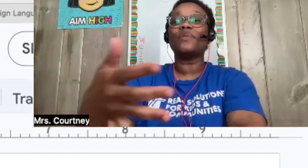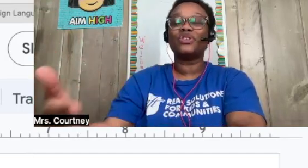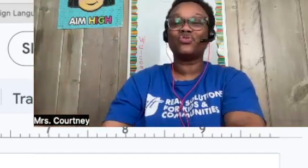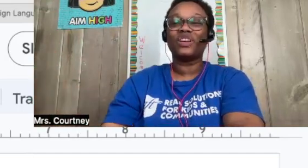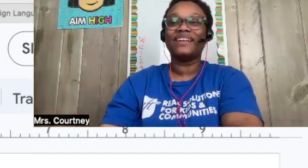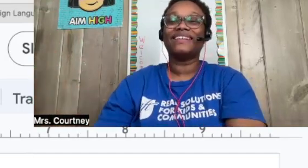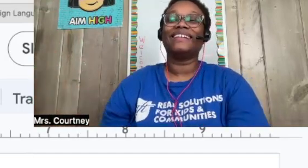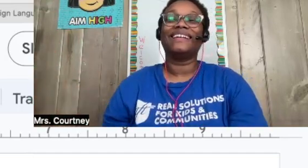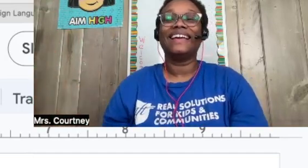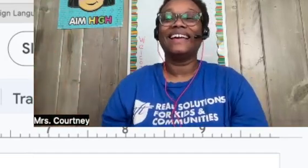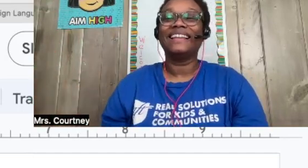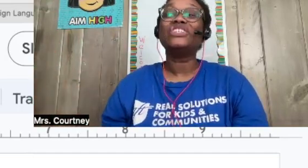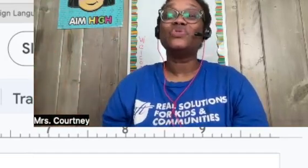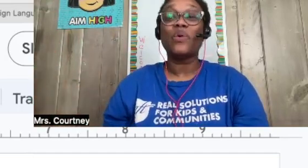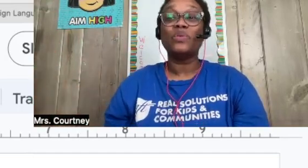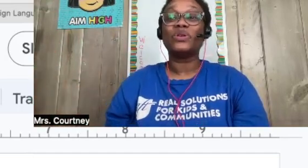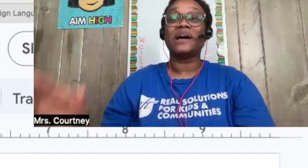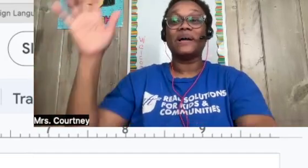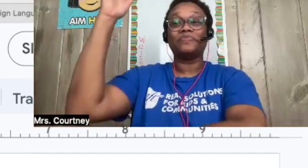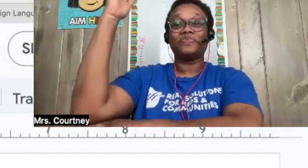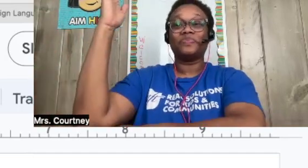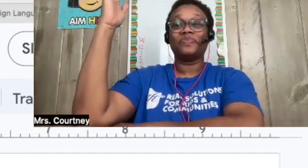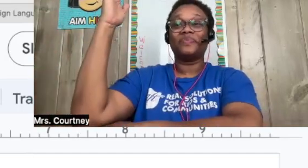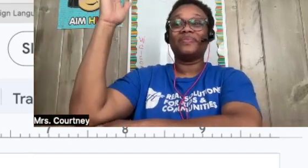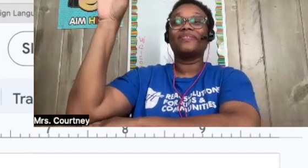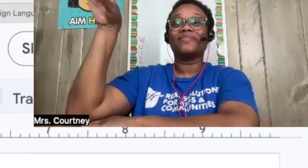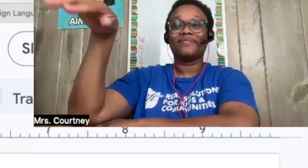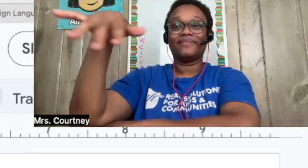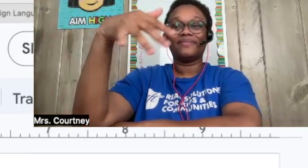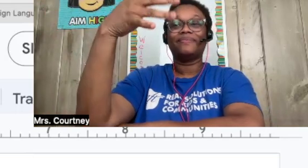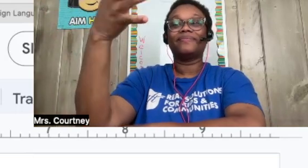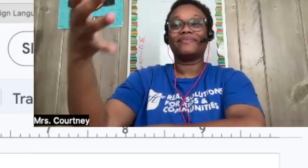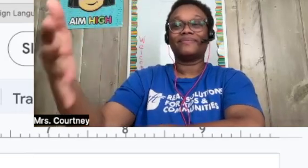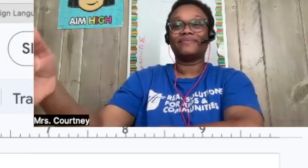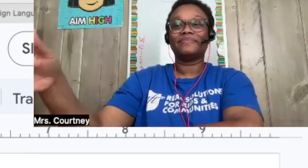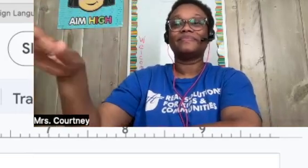falling from the tree. Let's do that one more time.